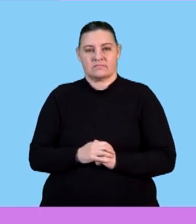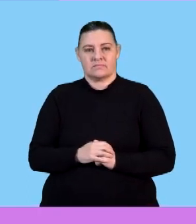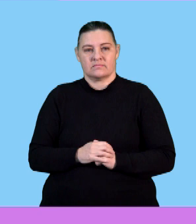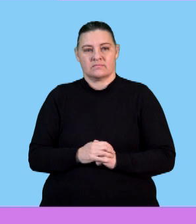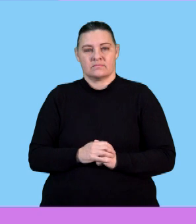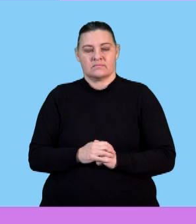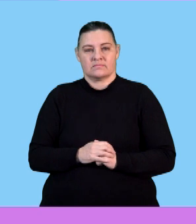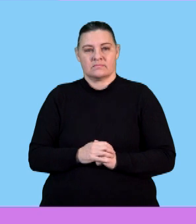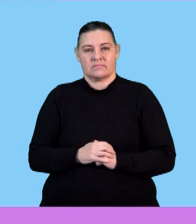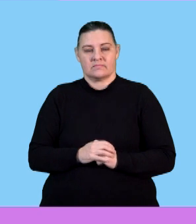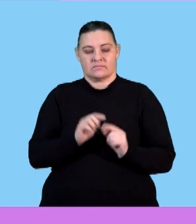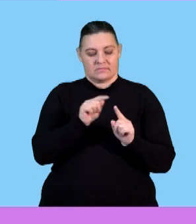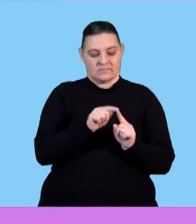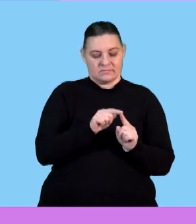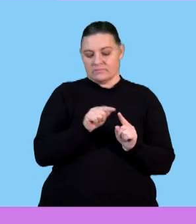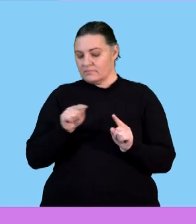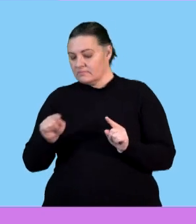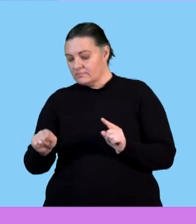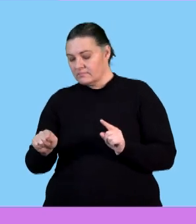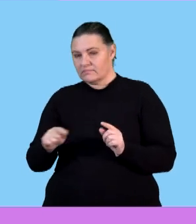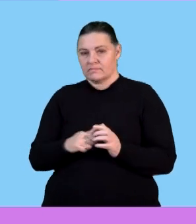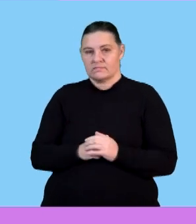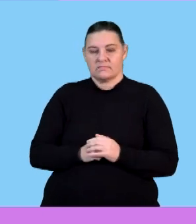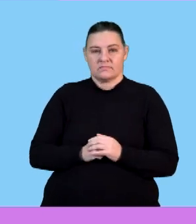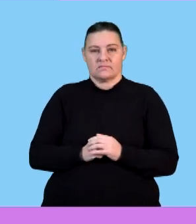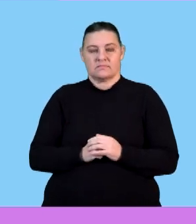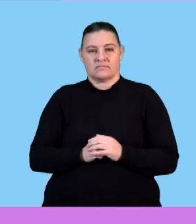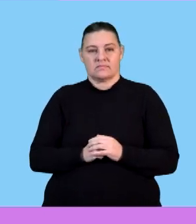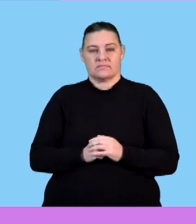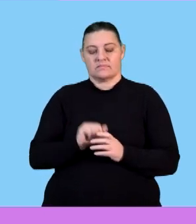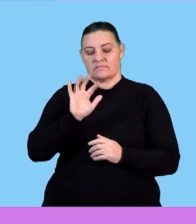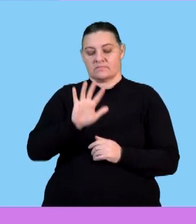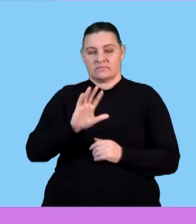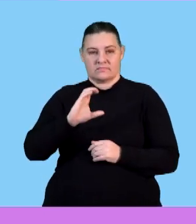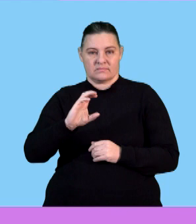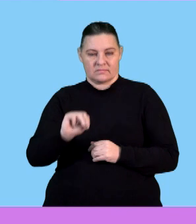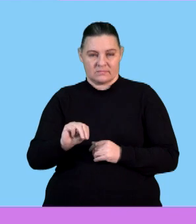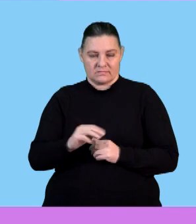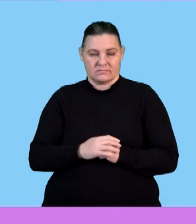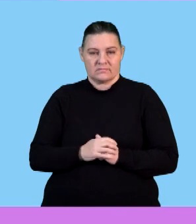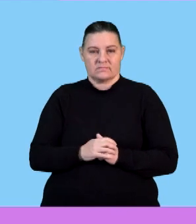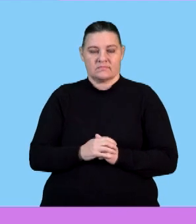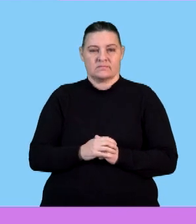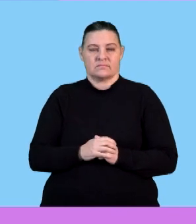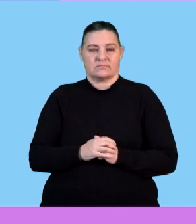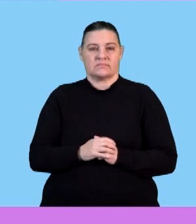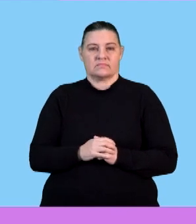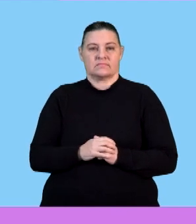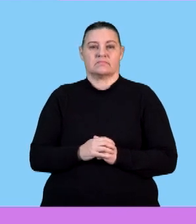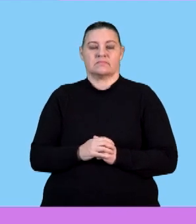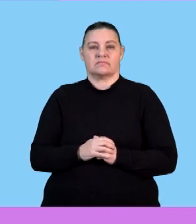Okay. From that point to that point, I get another 5 centimeters.